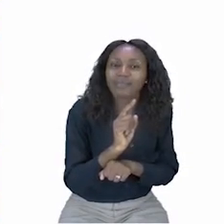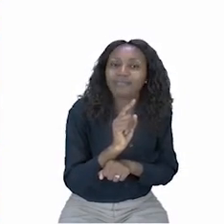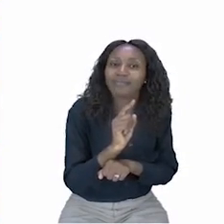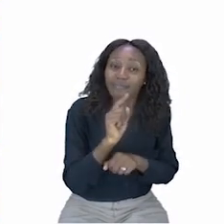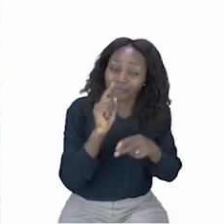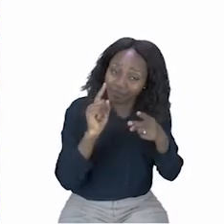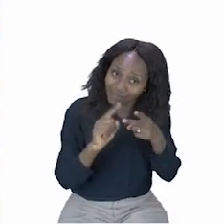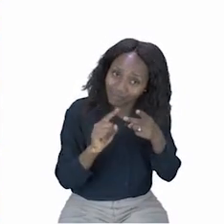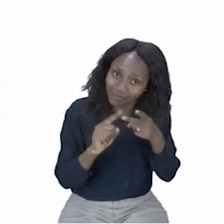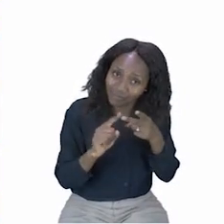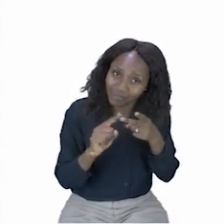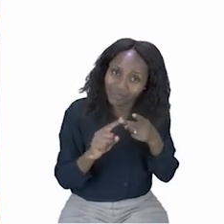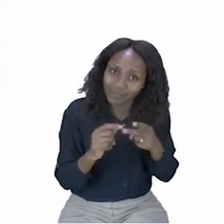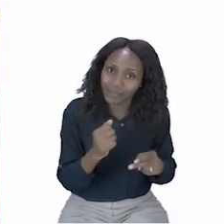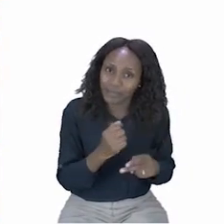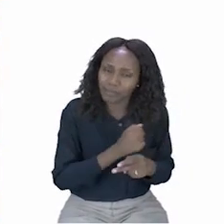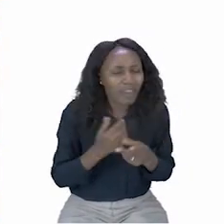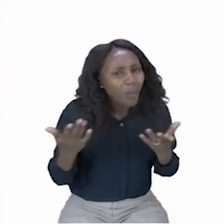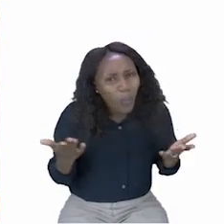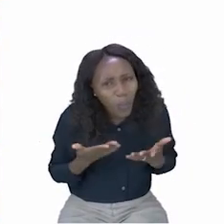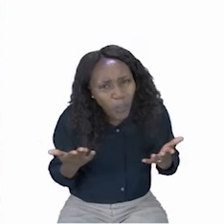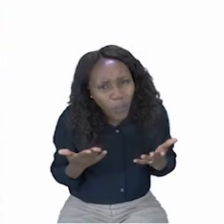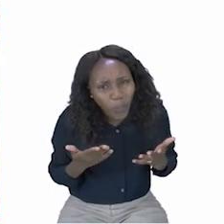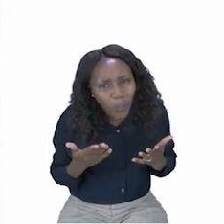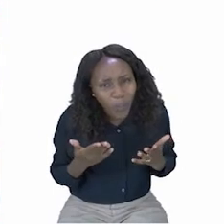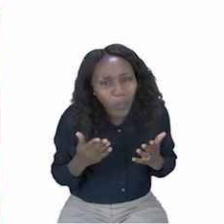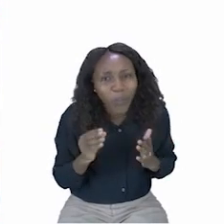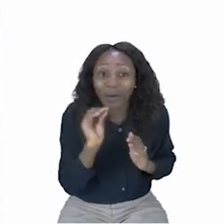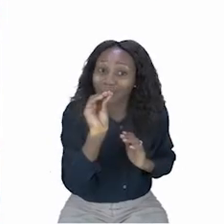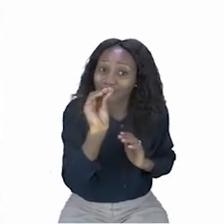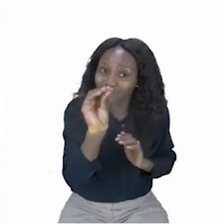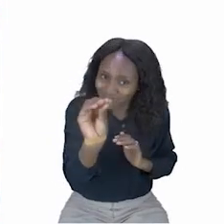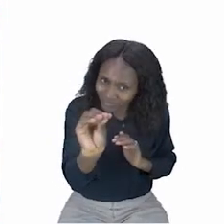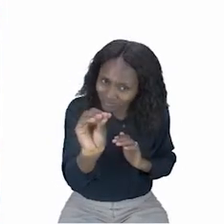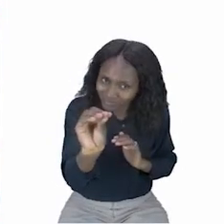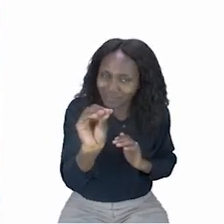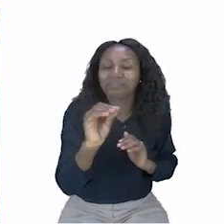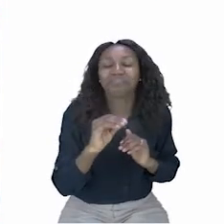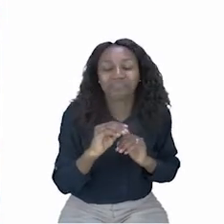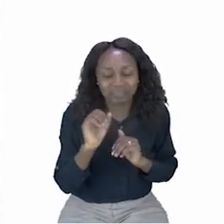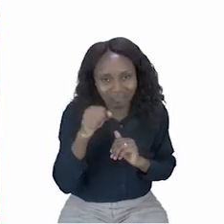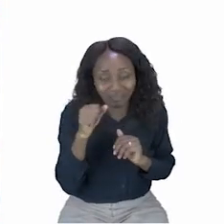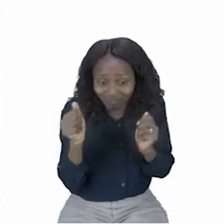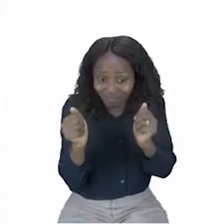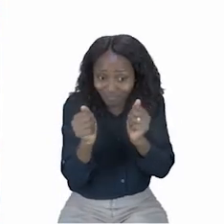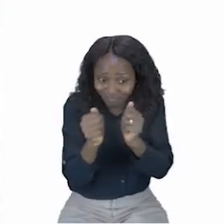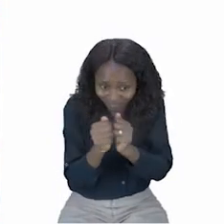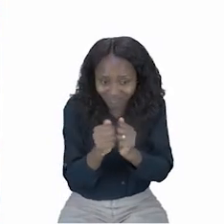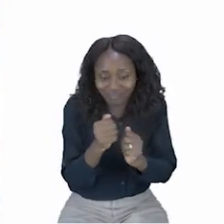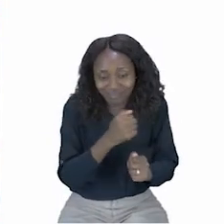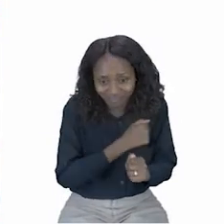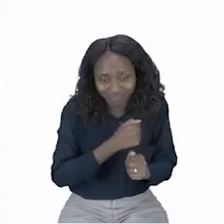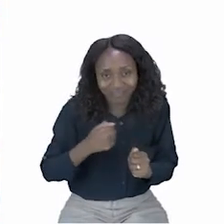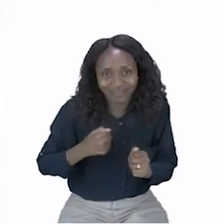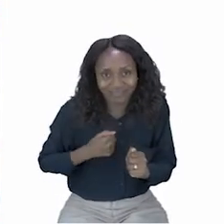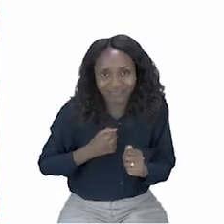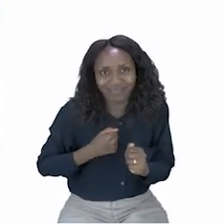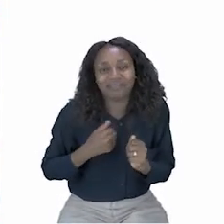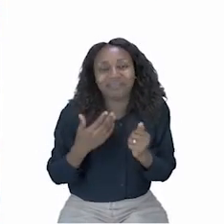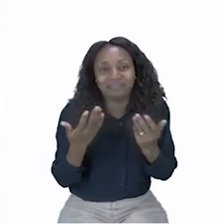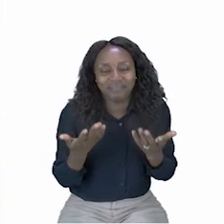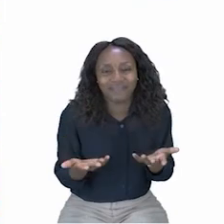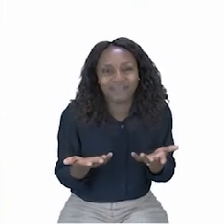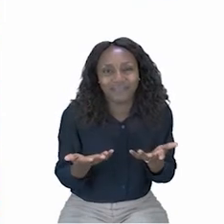And we are going to put mother where? Yes, right next to father.